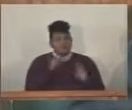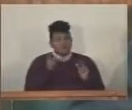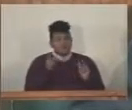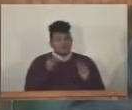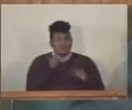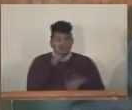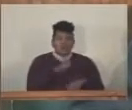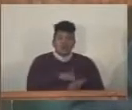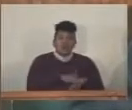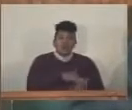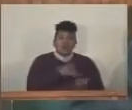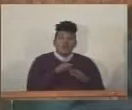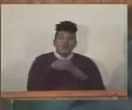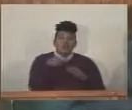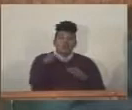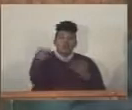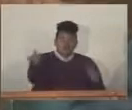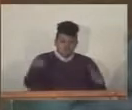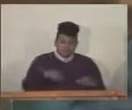fact been